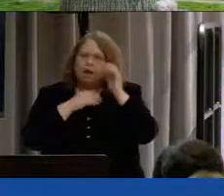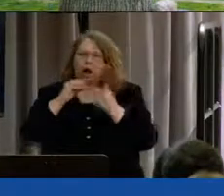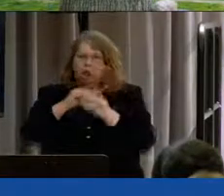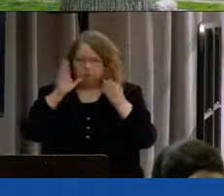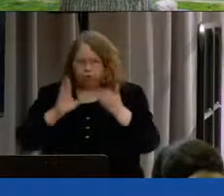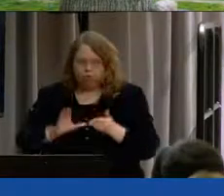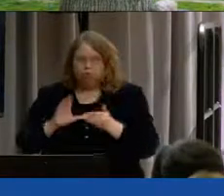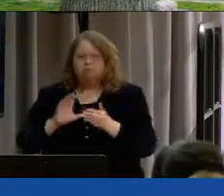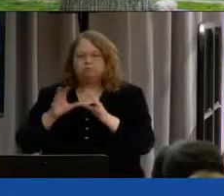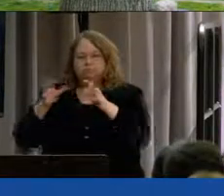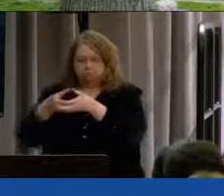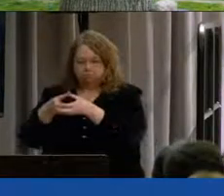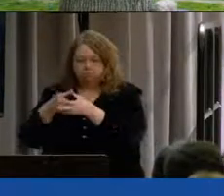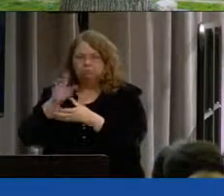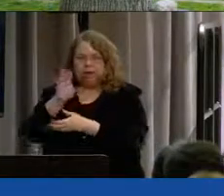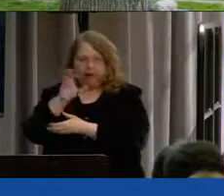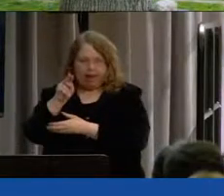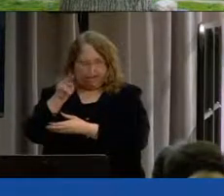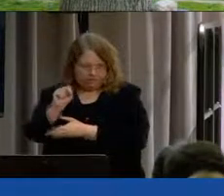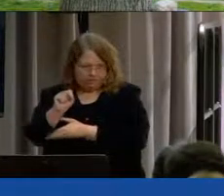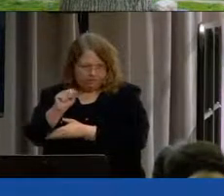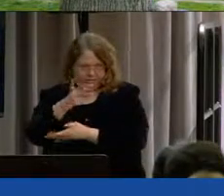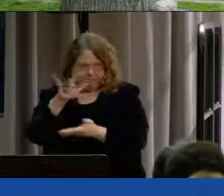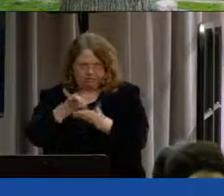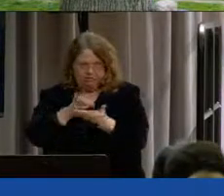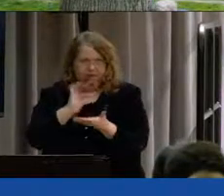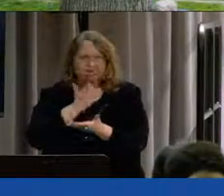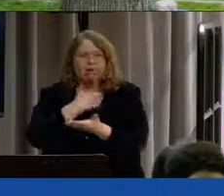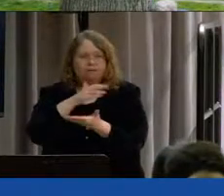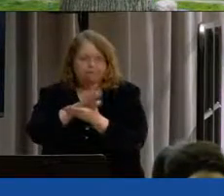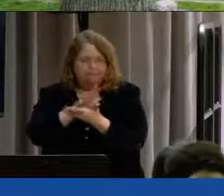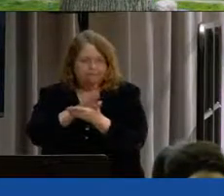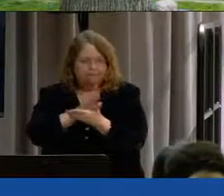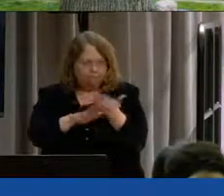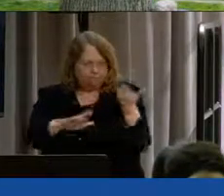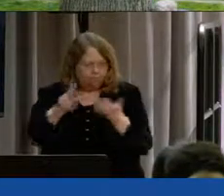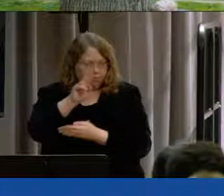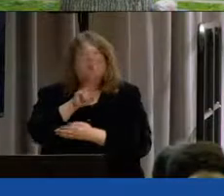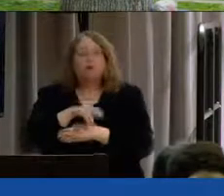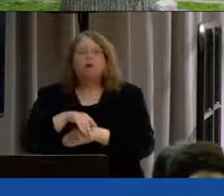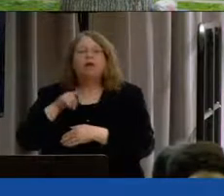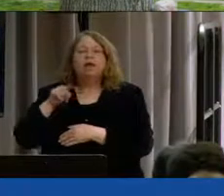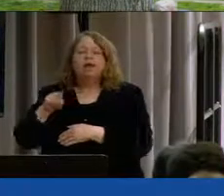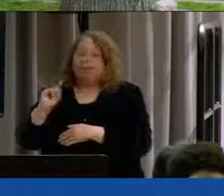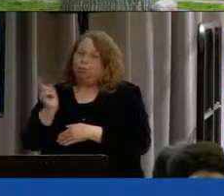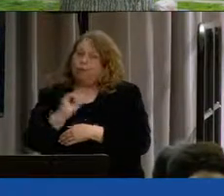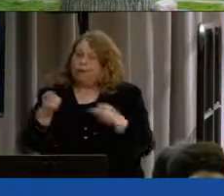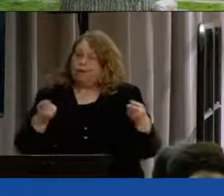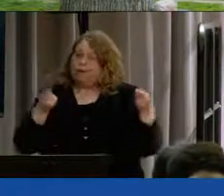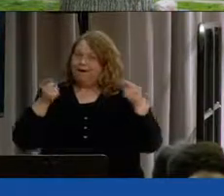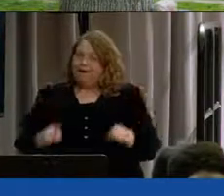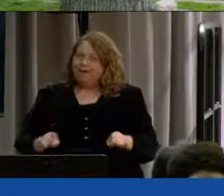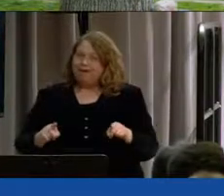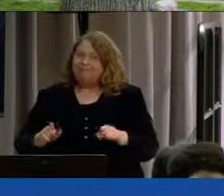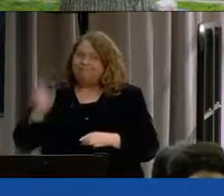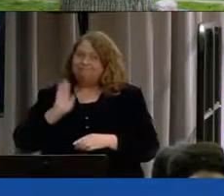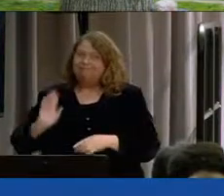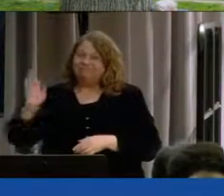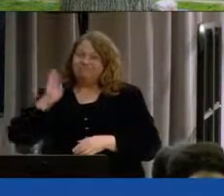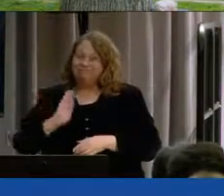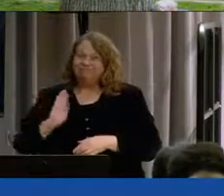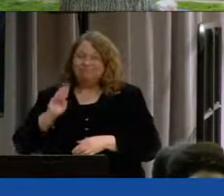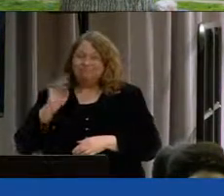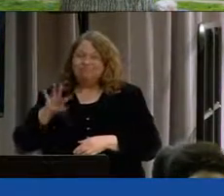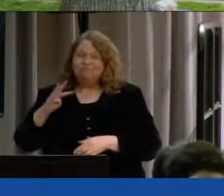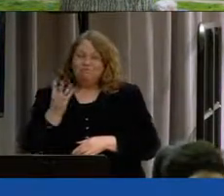commons that is in the middle of our campus. And that student commons became the epicenter of what happened